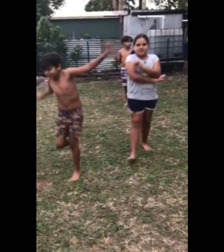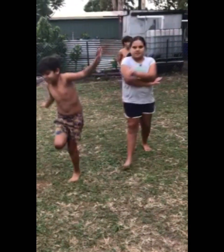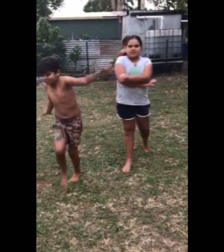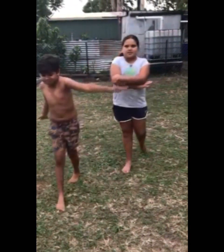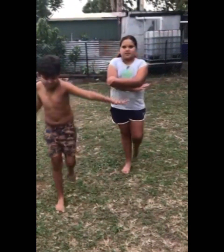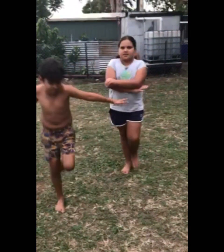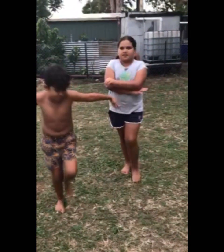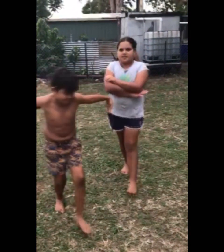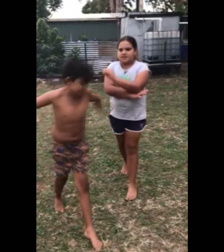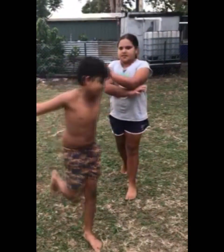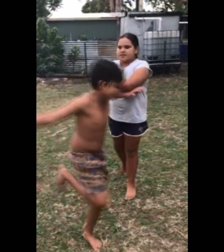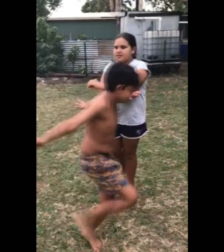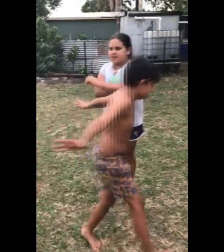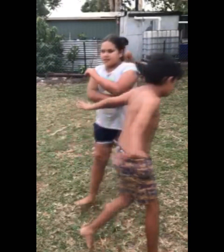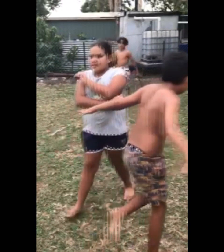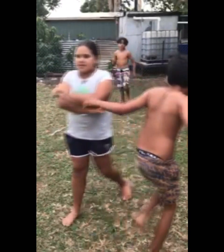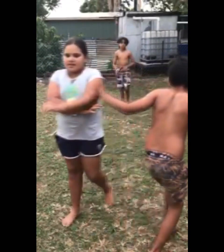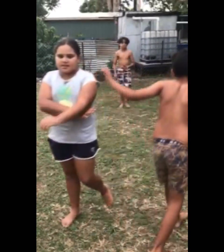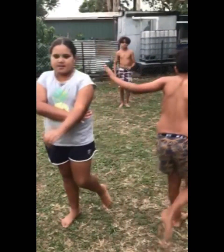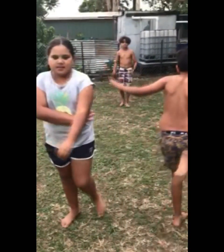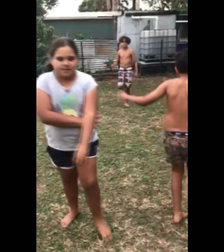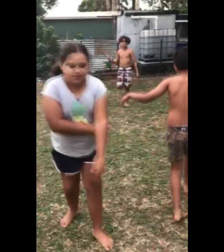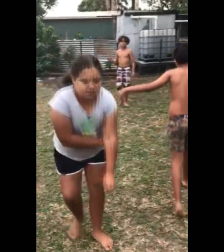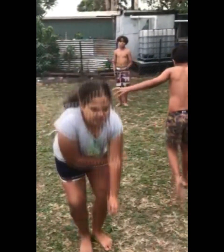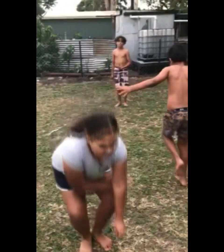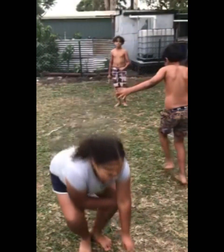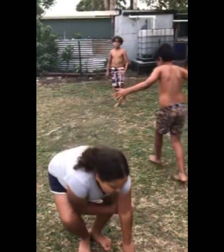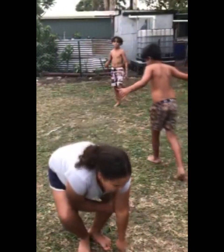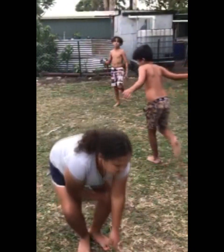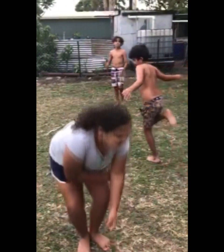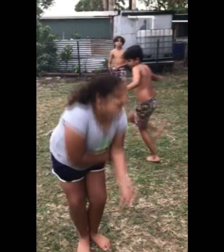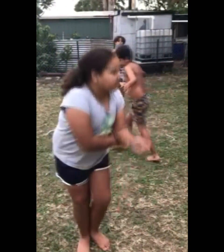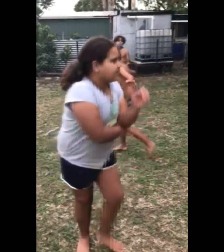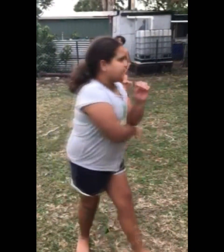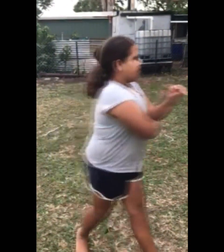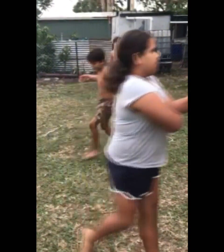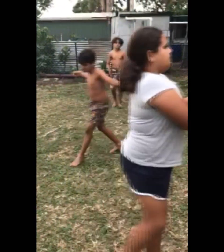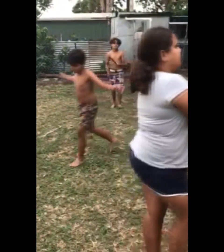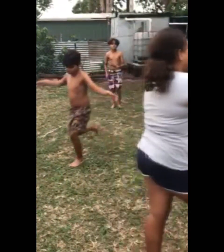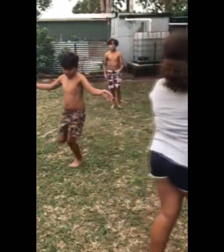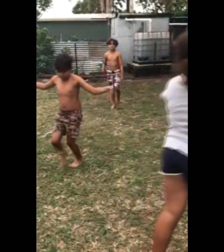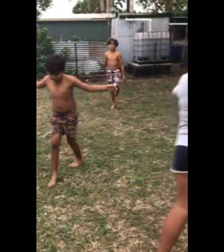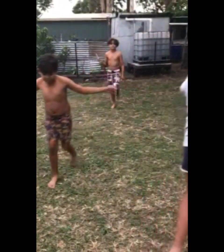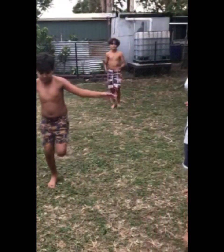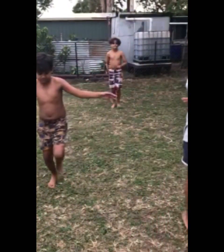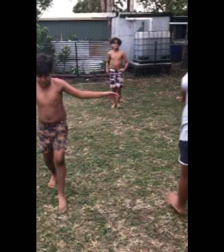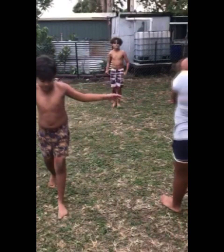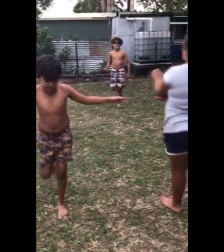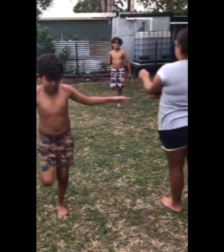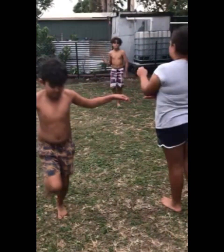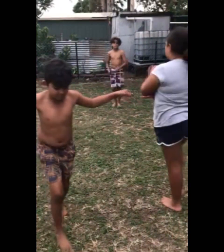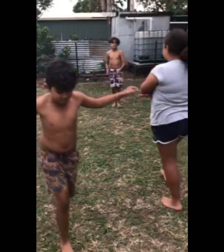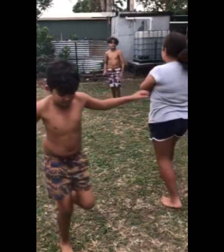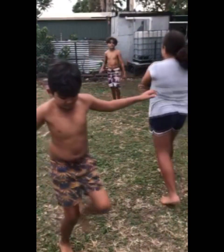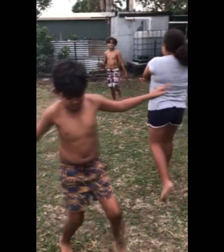stay connected to our culture by practicing the Manindali dances that we've been taught by our elders